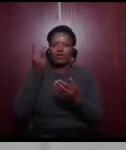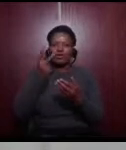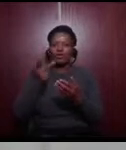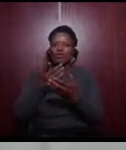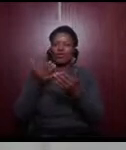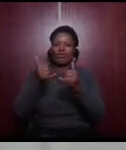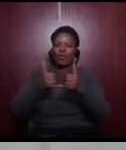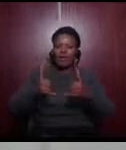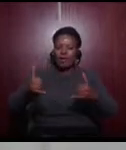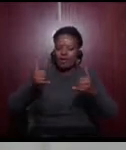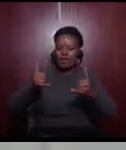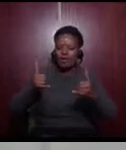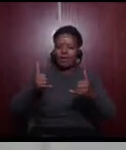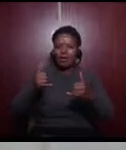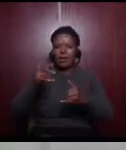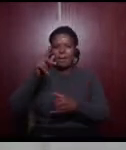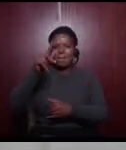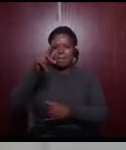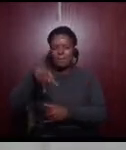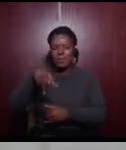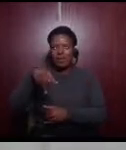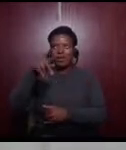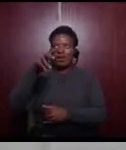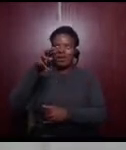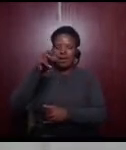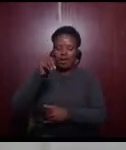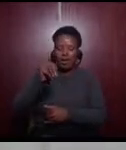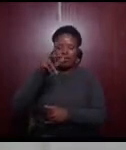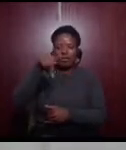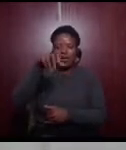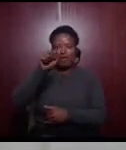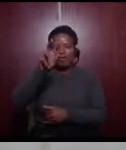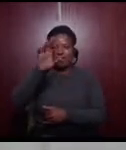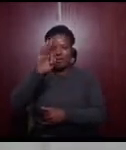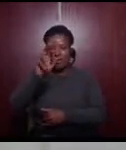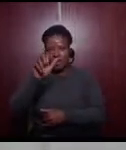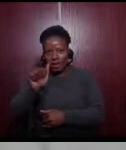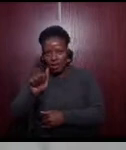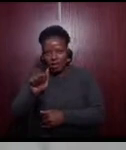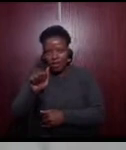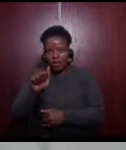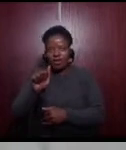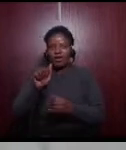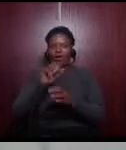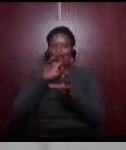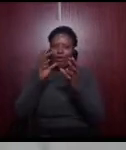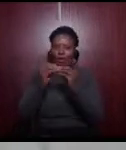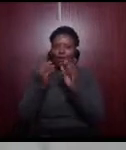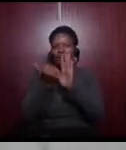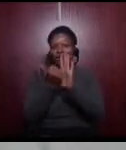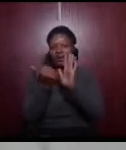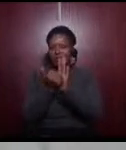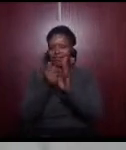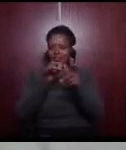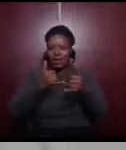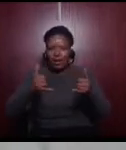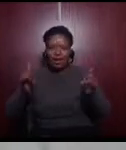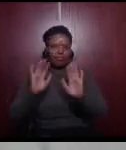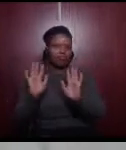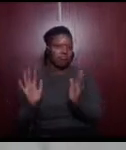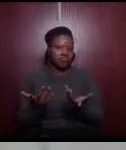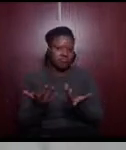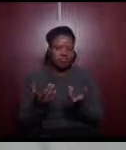ne PFMA, ayikho aligned ne Disaster Management Act. So then as a department we are able